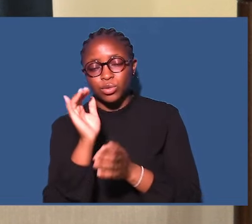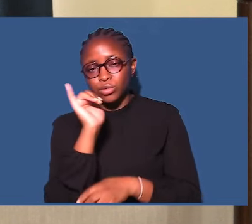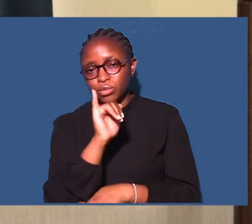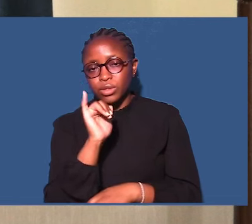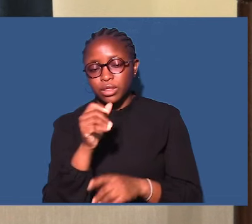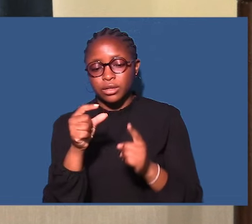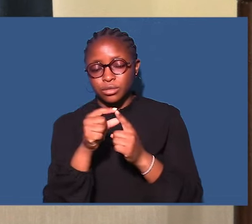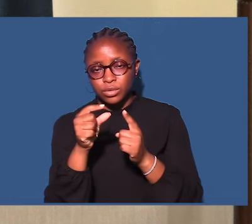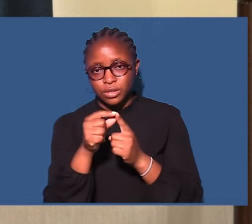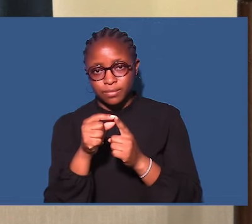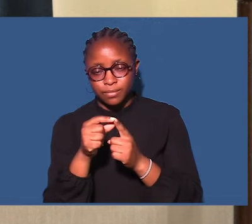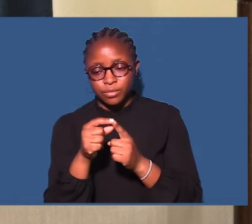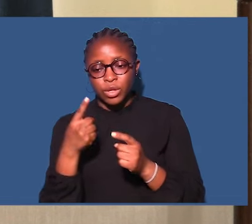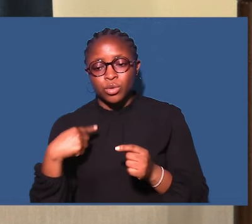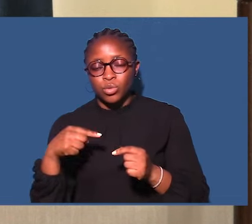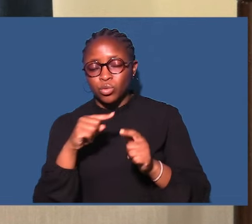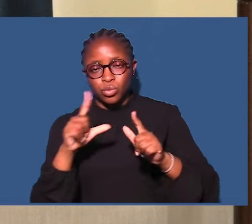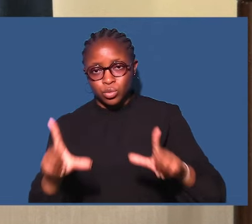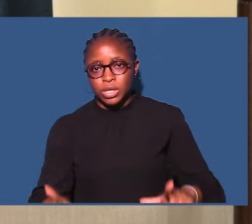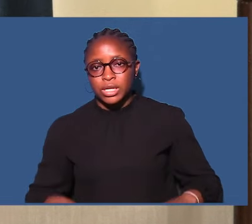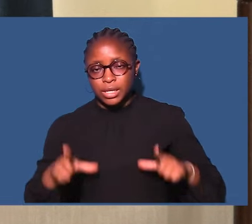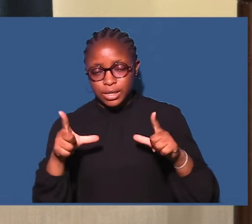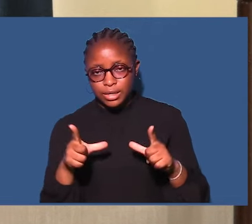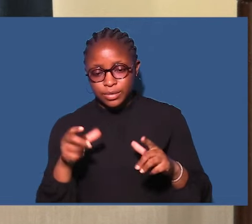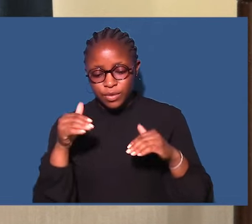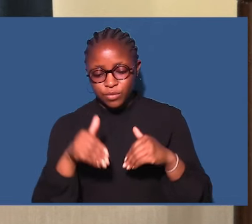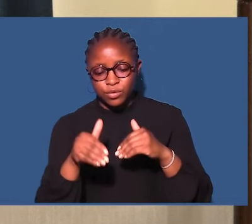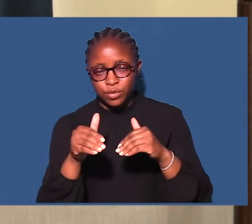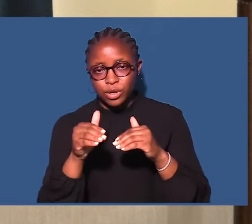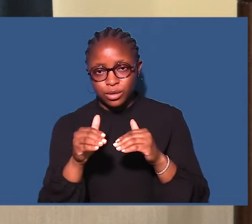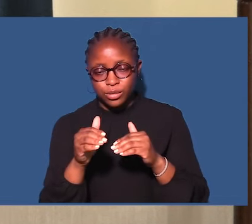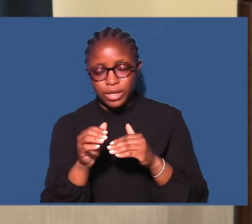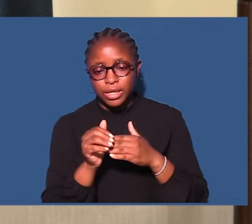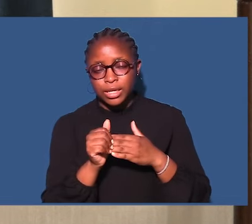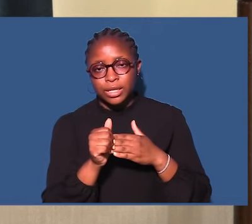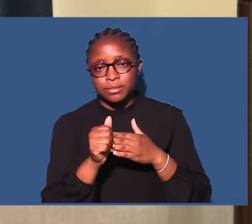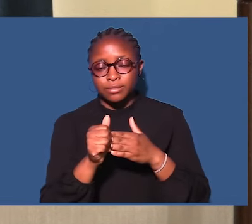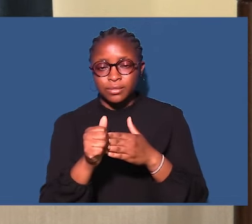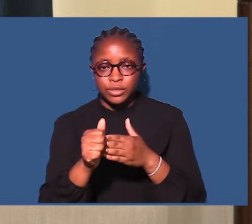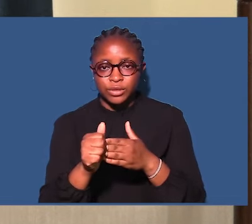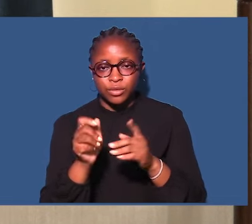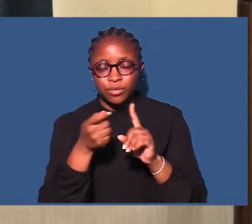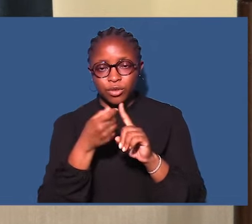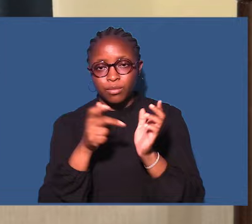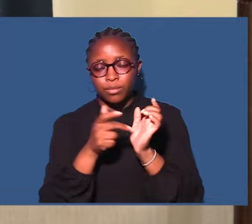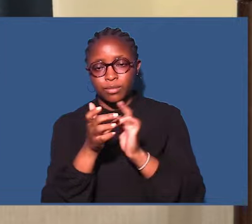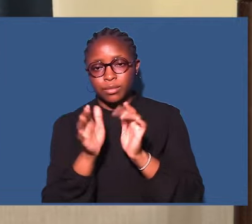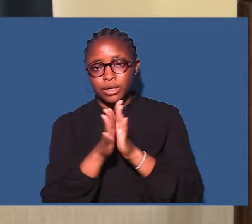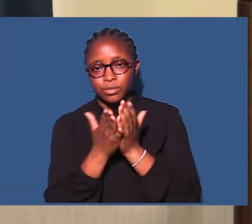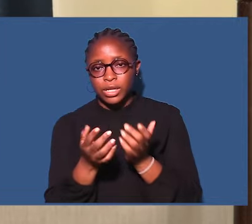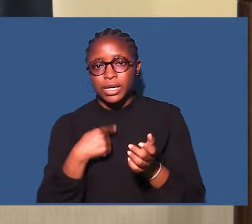the Bible as our guide. And I share this in the name of the